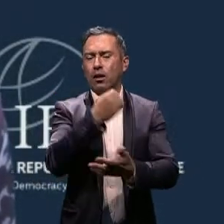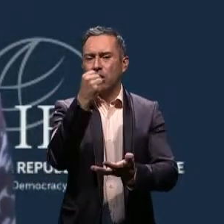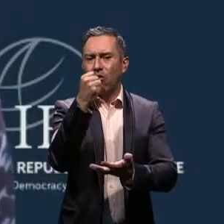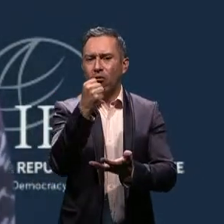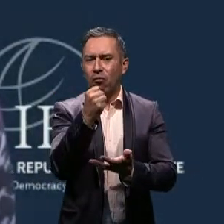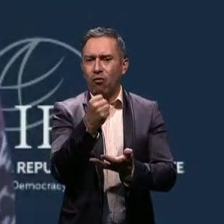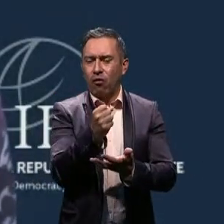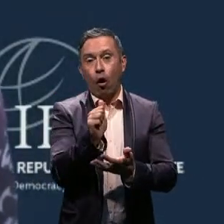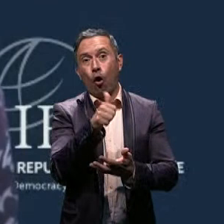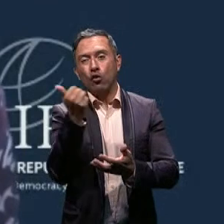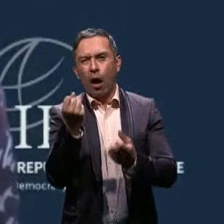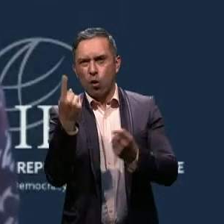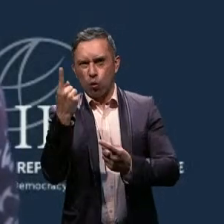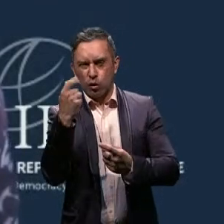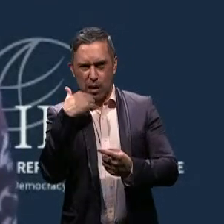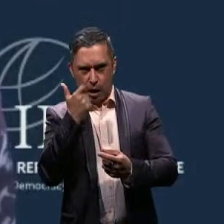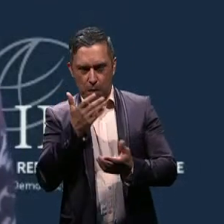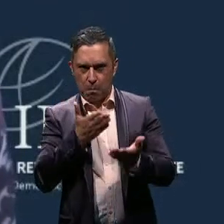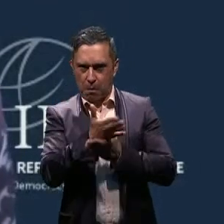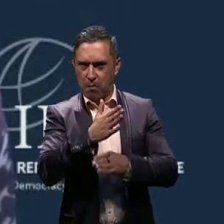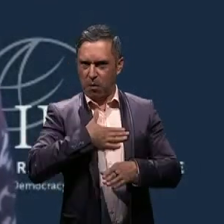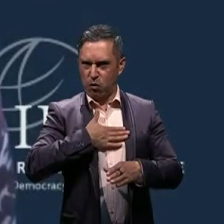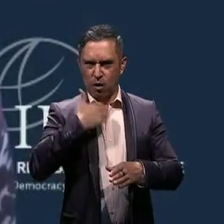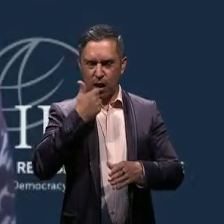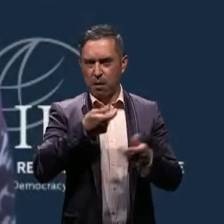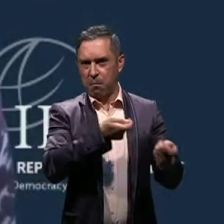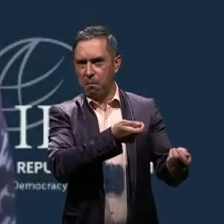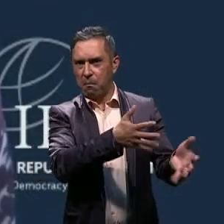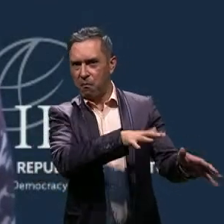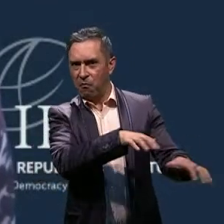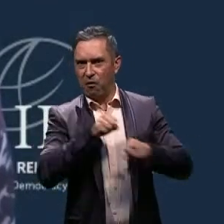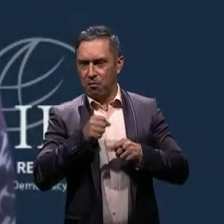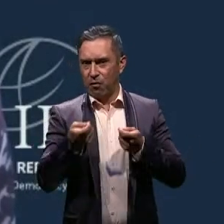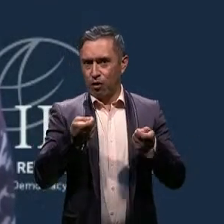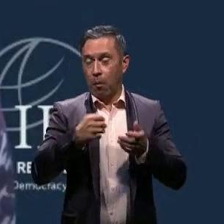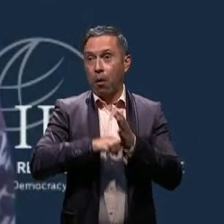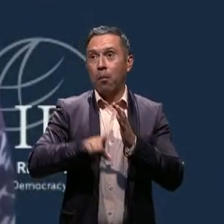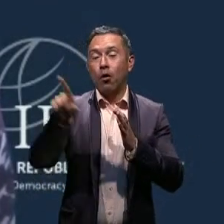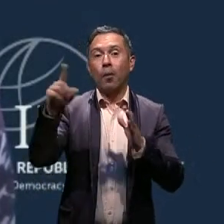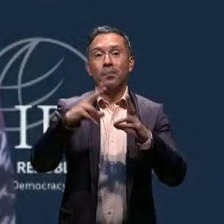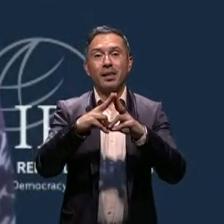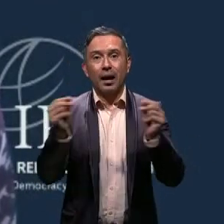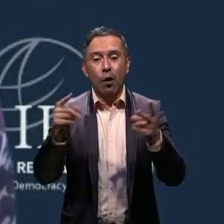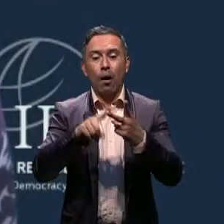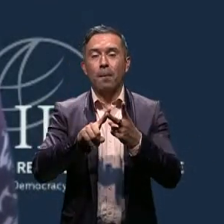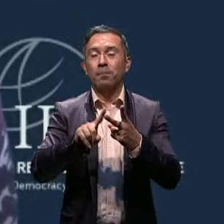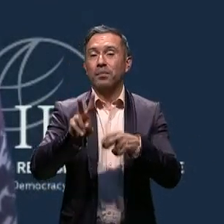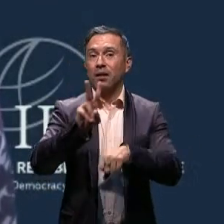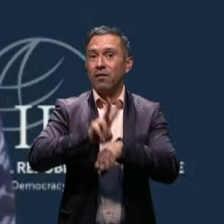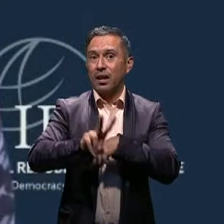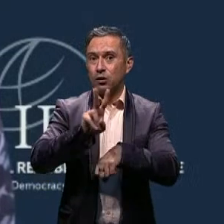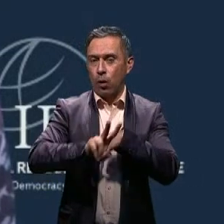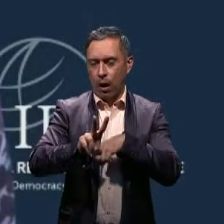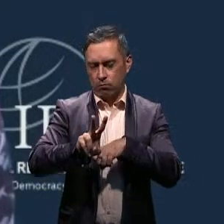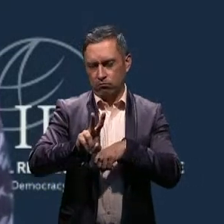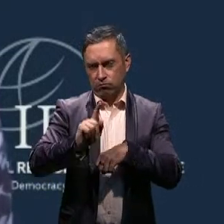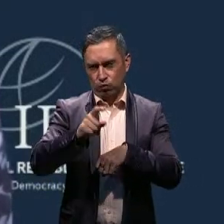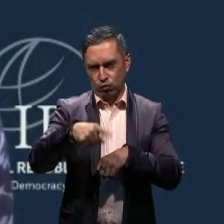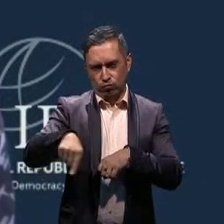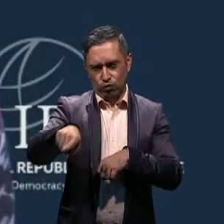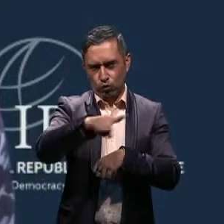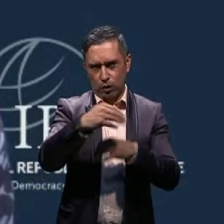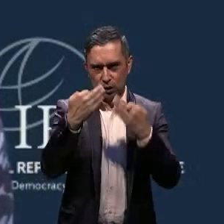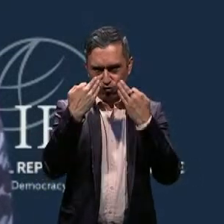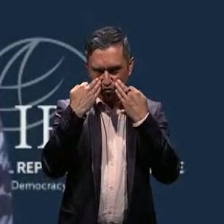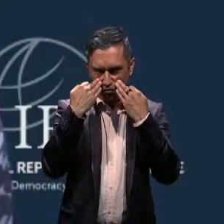other direct intent to control the institutions. In the cases like Nicaragua and Venezuela, we have